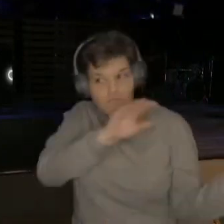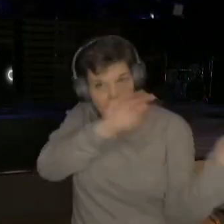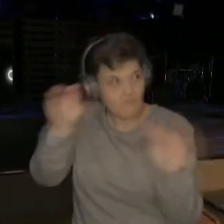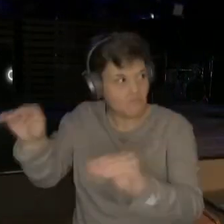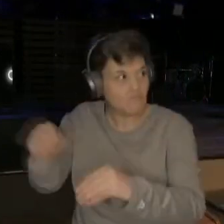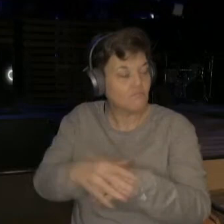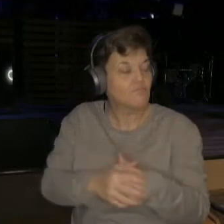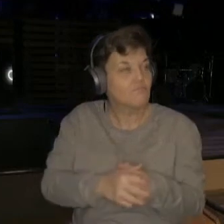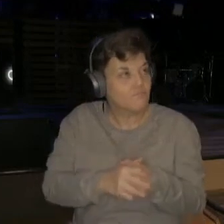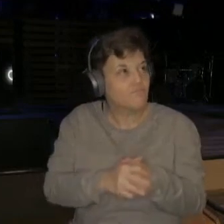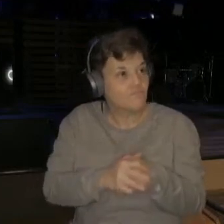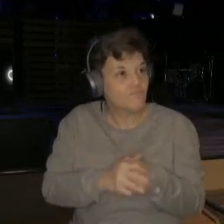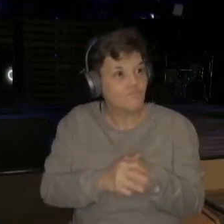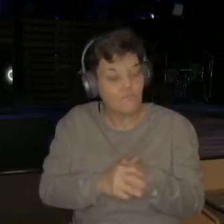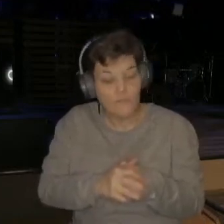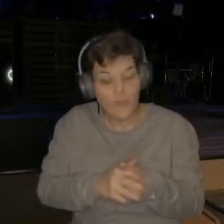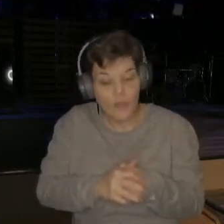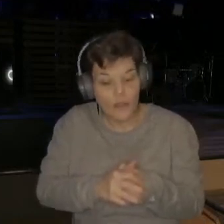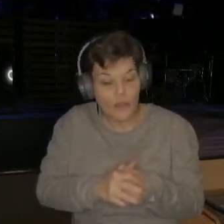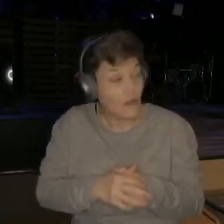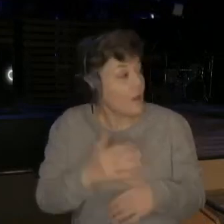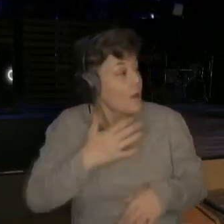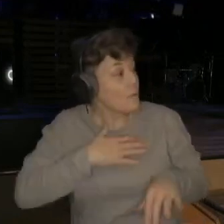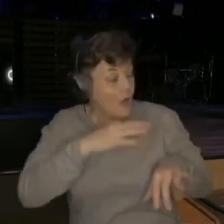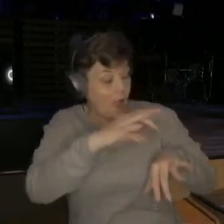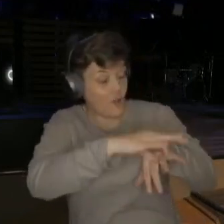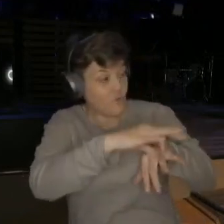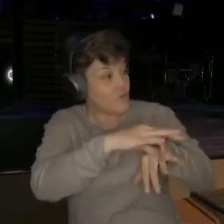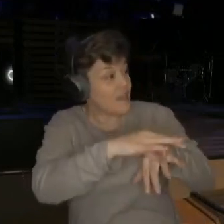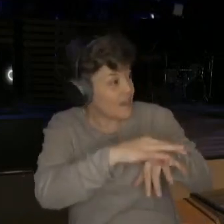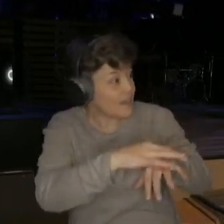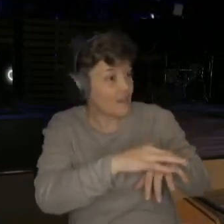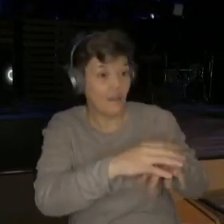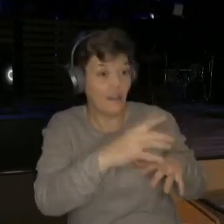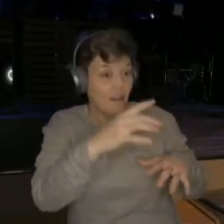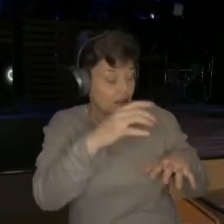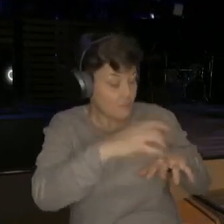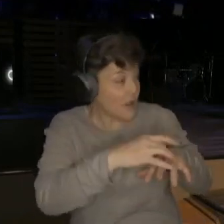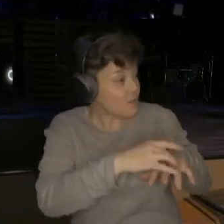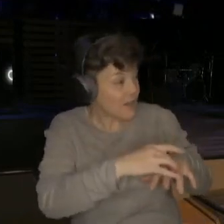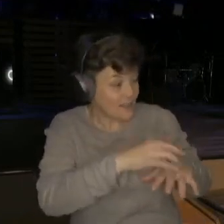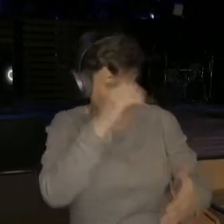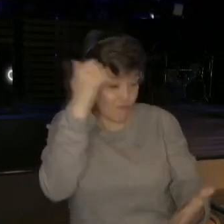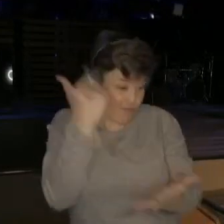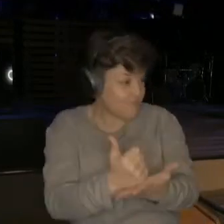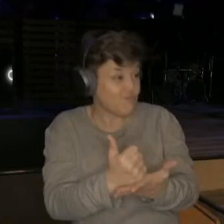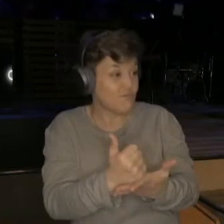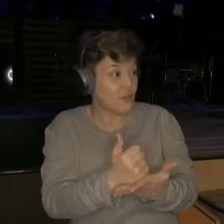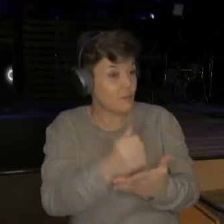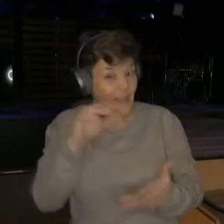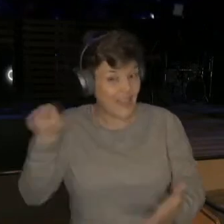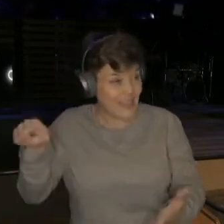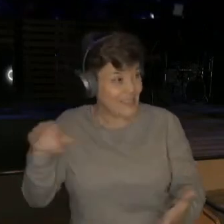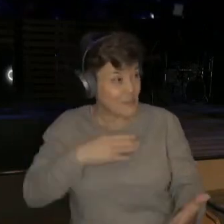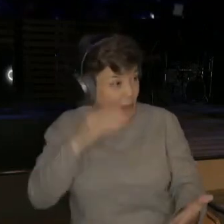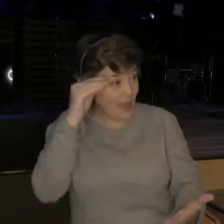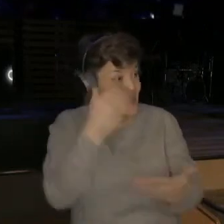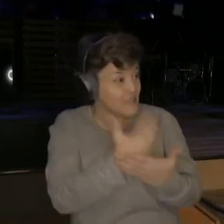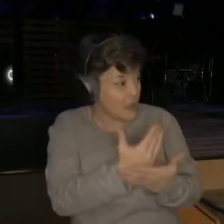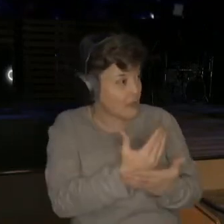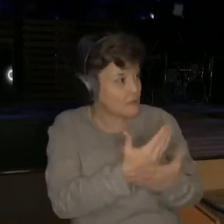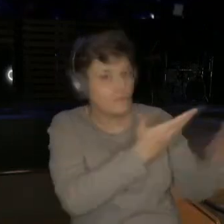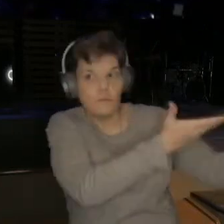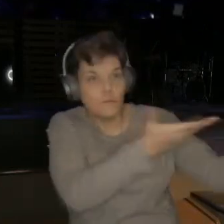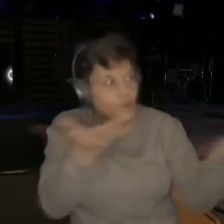shoulders. Bring me the ring, the seal of sonship, and I will put it on his finger. Culturally, this